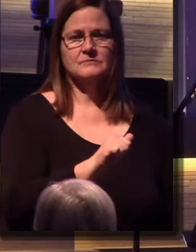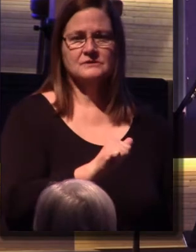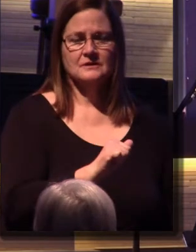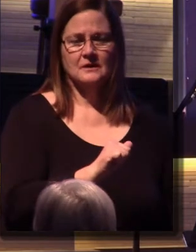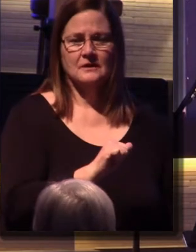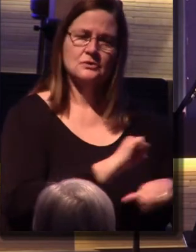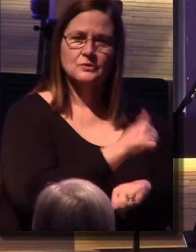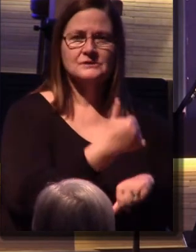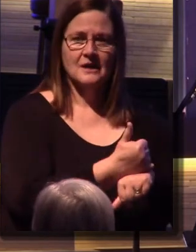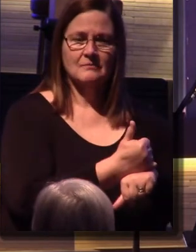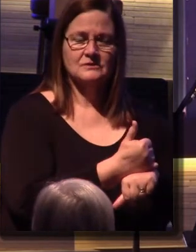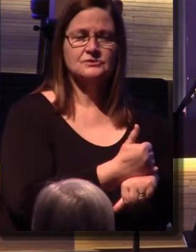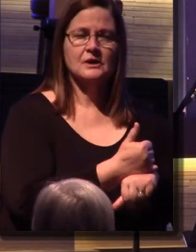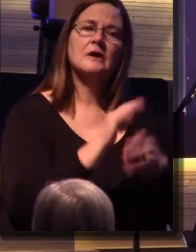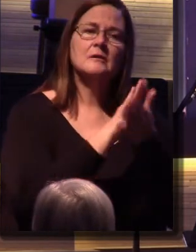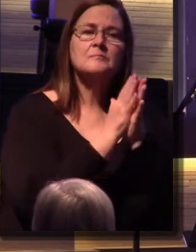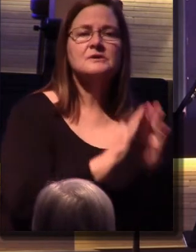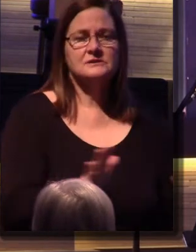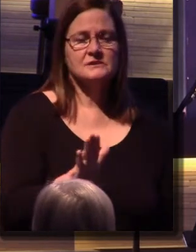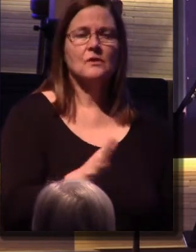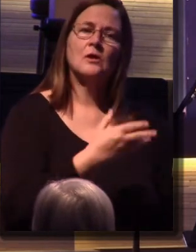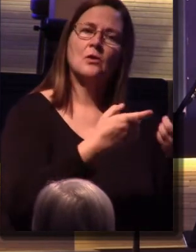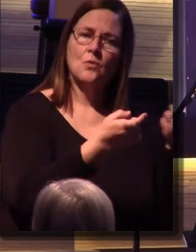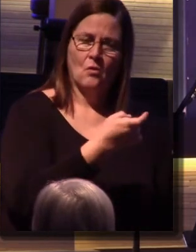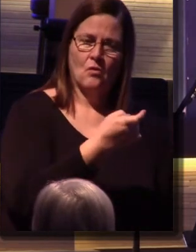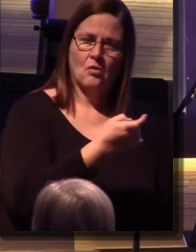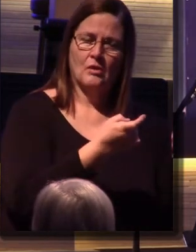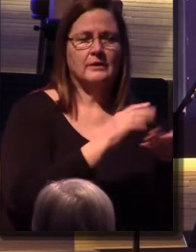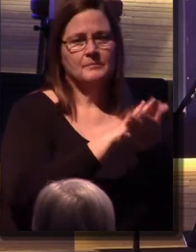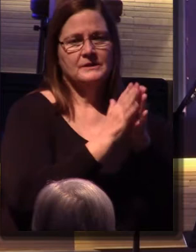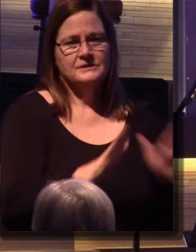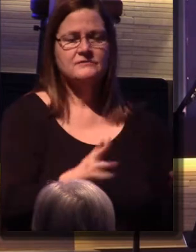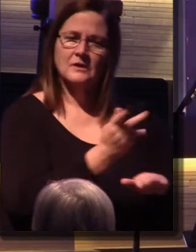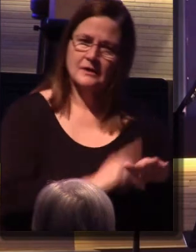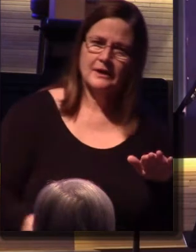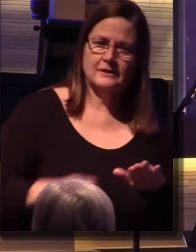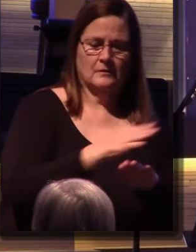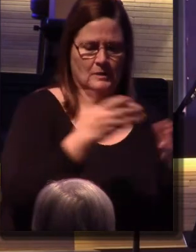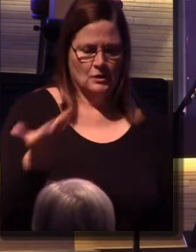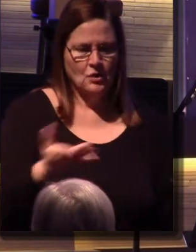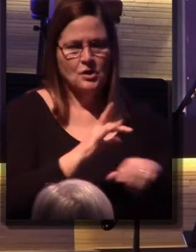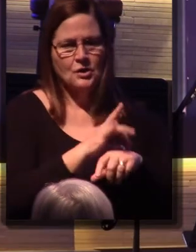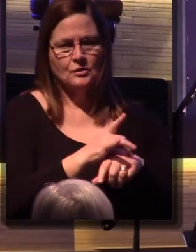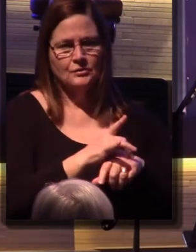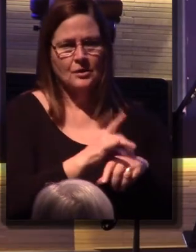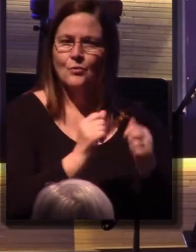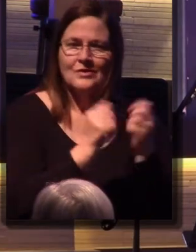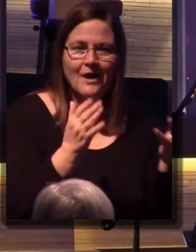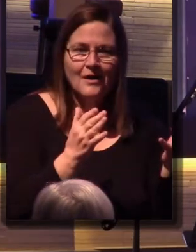prideful attempts to establish a peaceful rule and a peaceful kingdom on